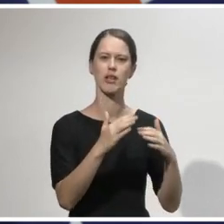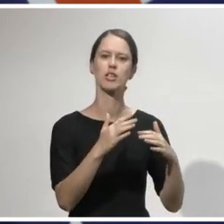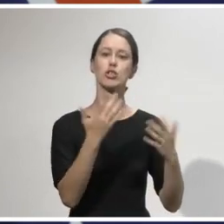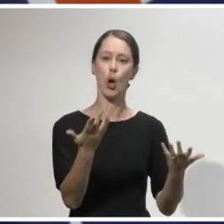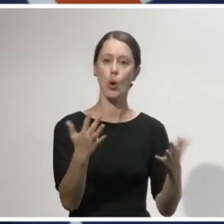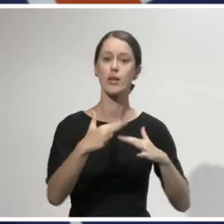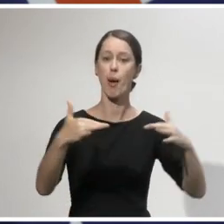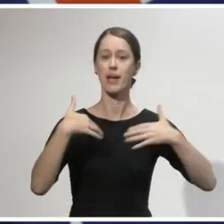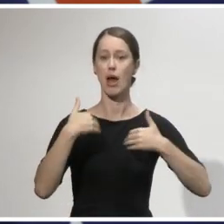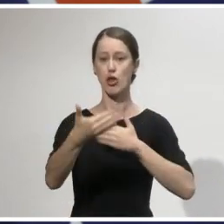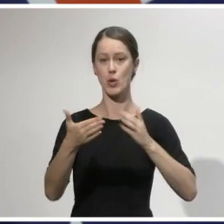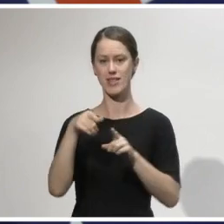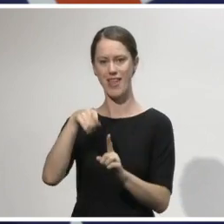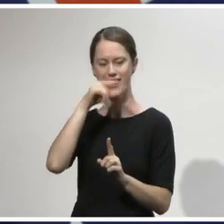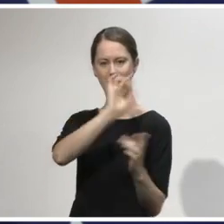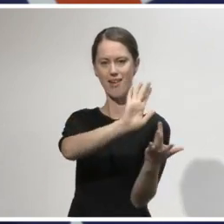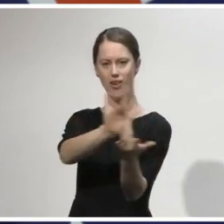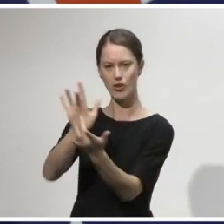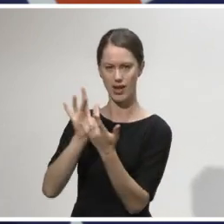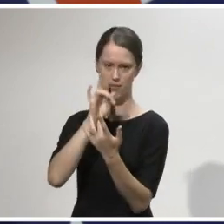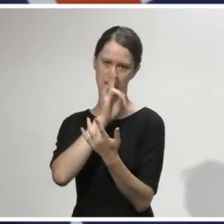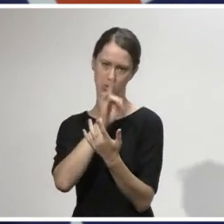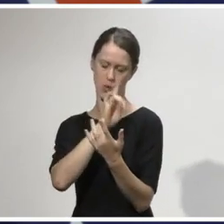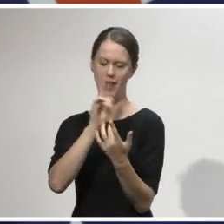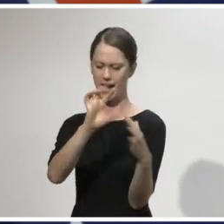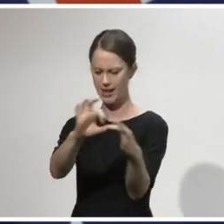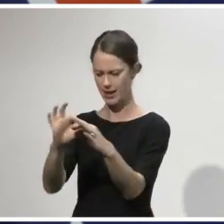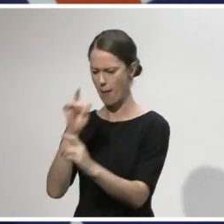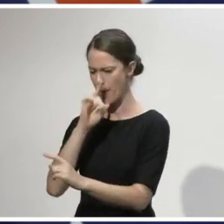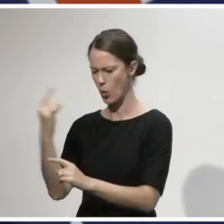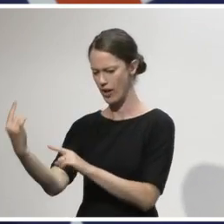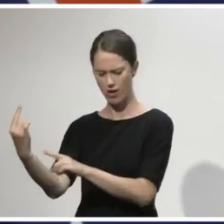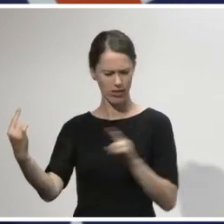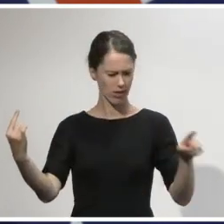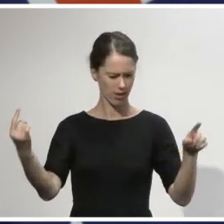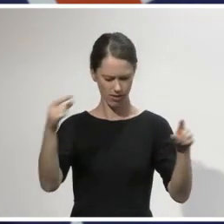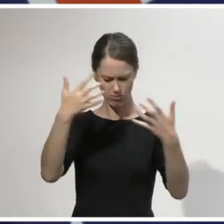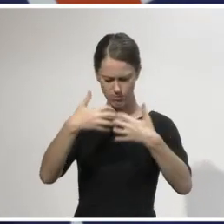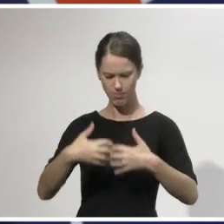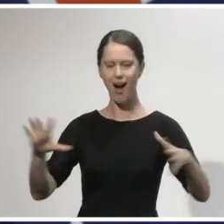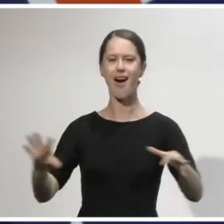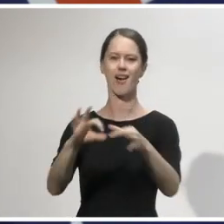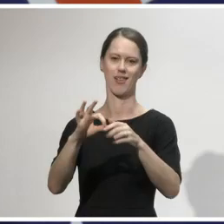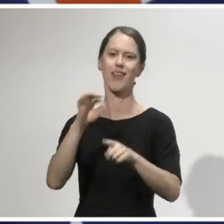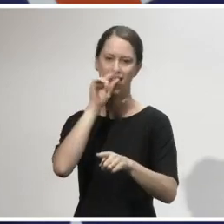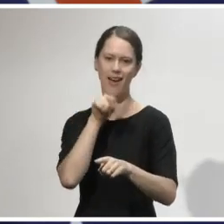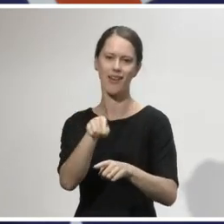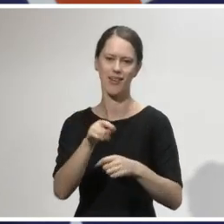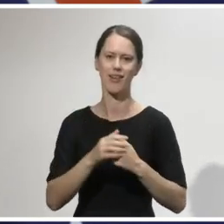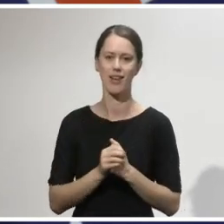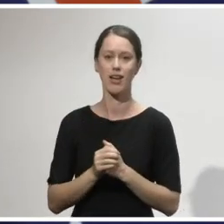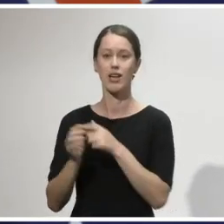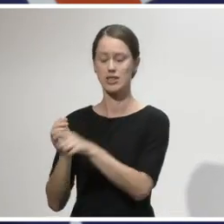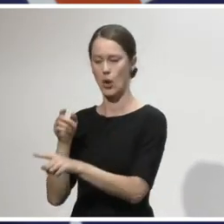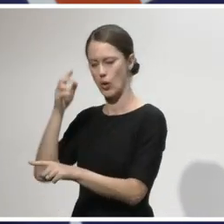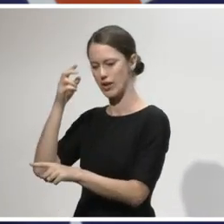the country and connect up cases who appear across the country. And that's what we're seeing with Bluff, is that although